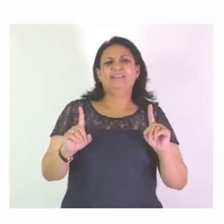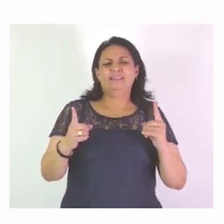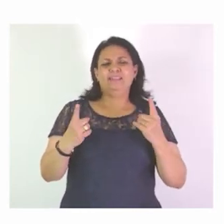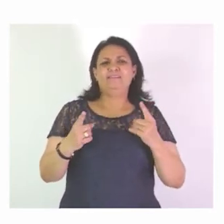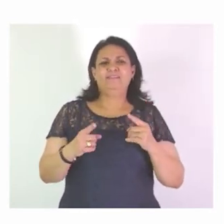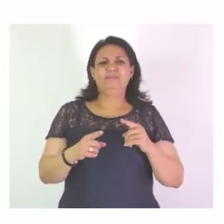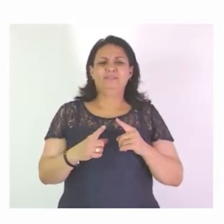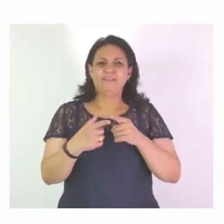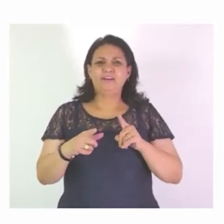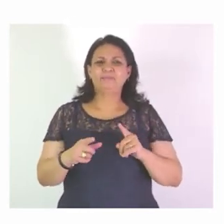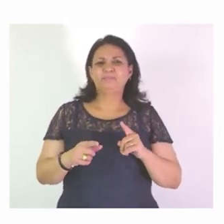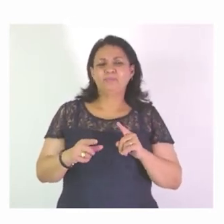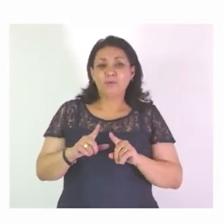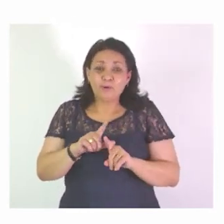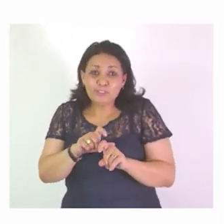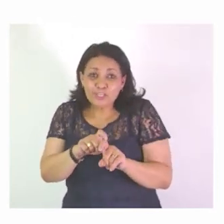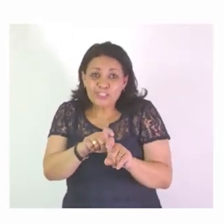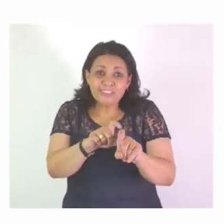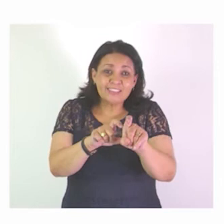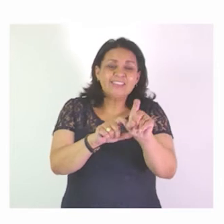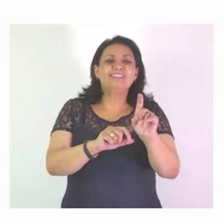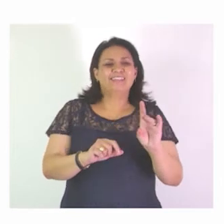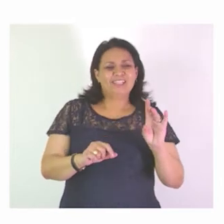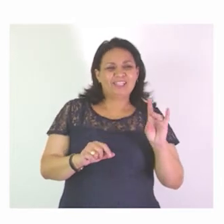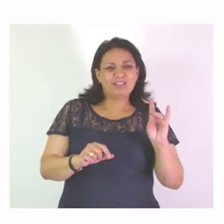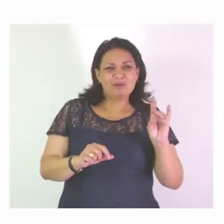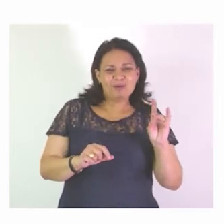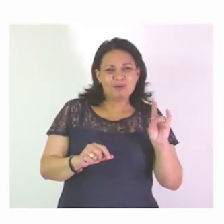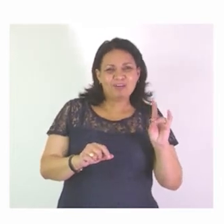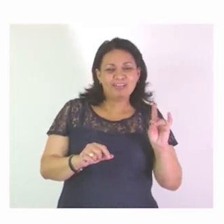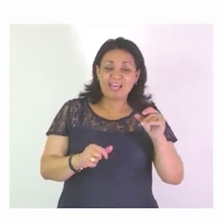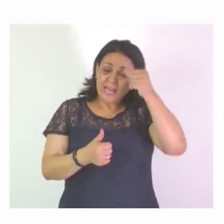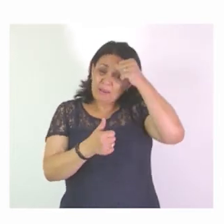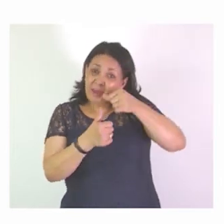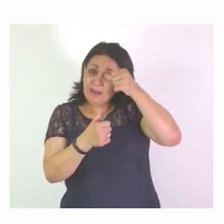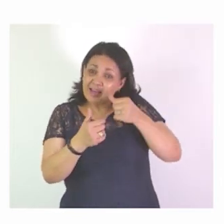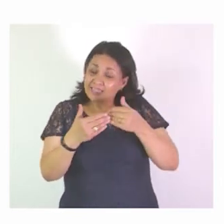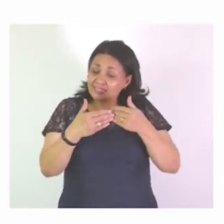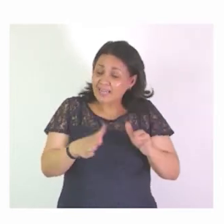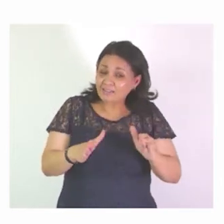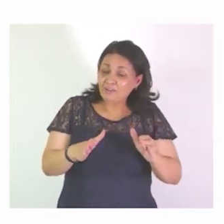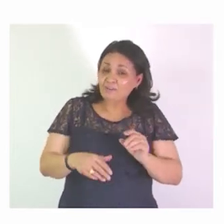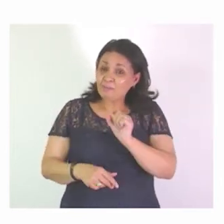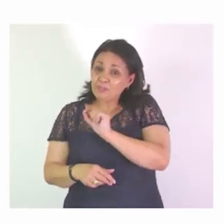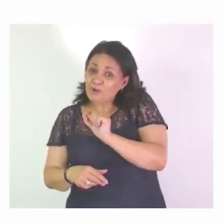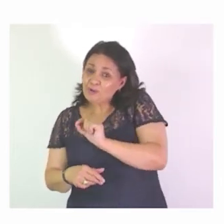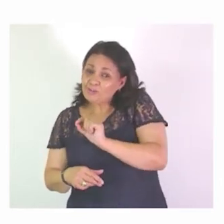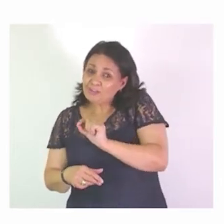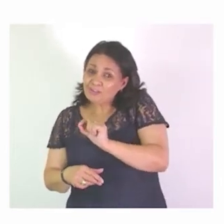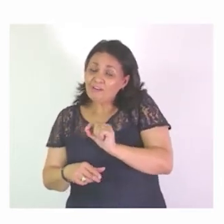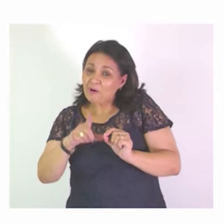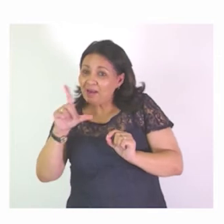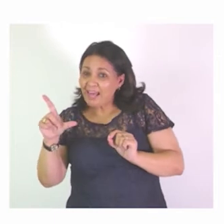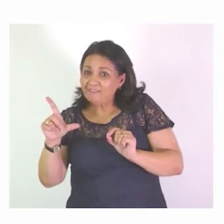that dog and chase that dog around. Now remember, you are supposed to start from the dot and move from